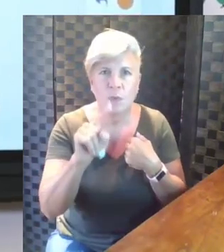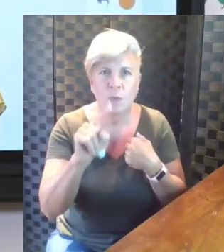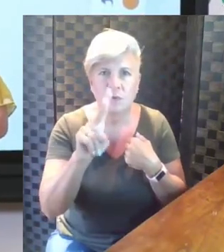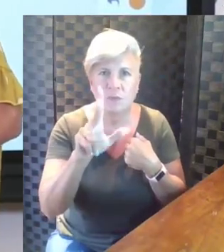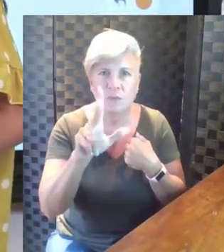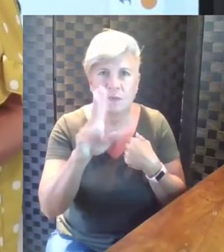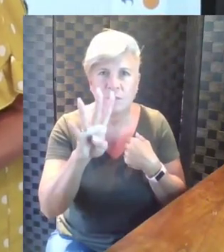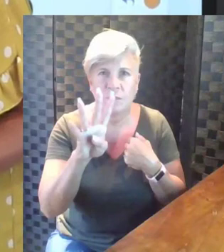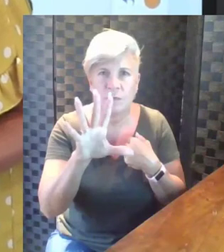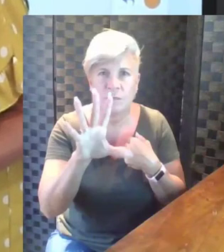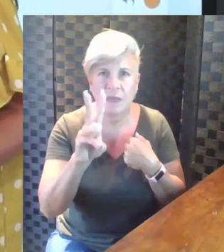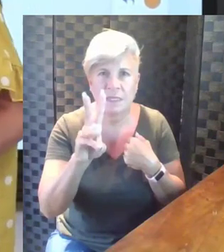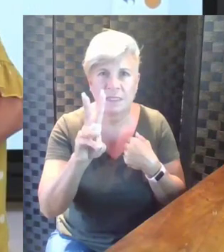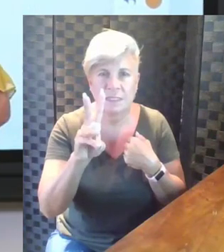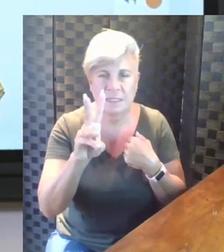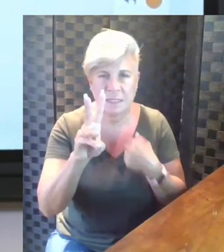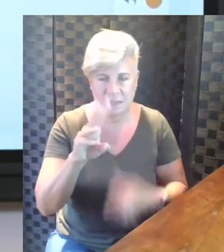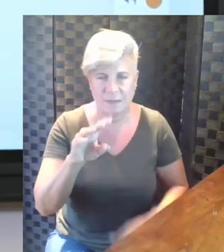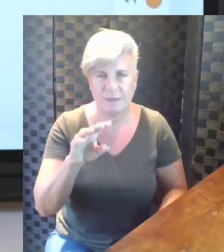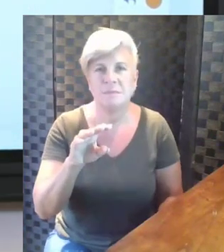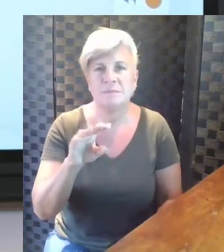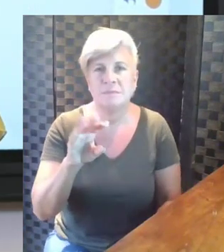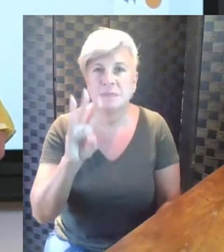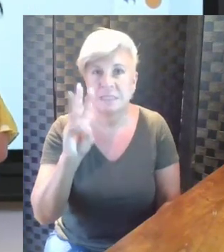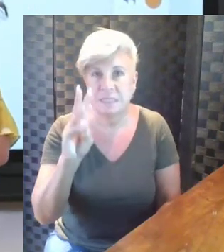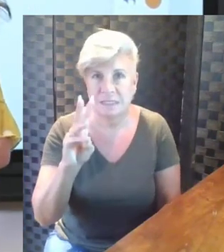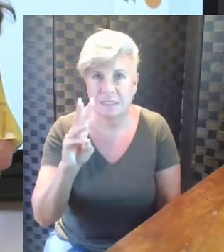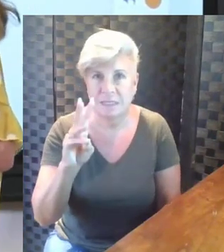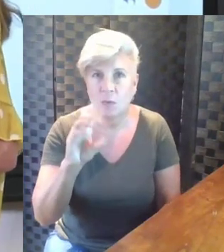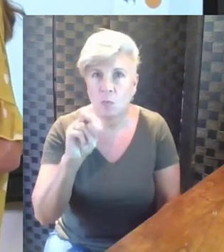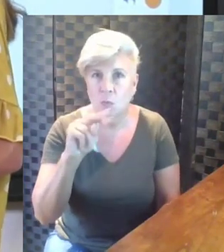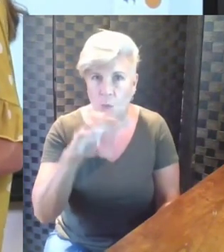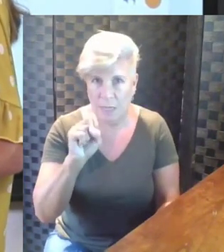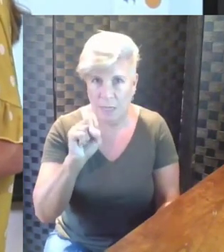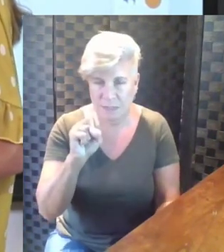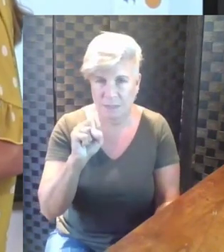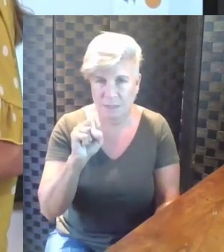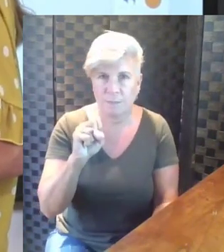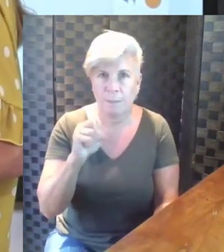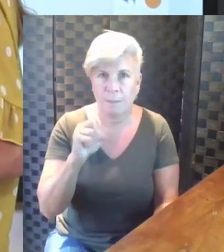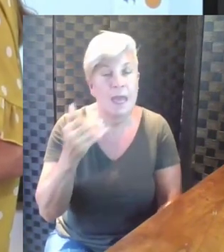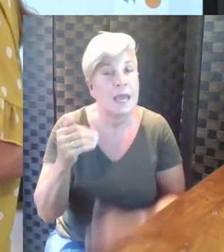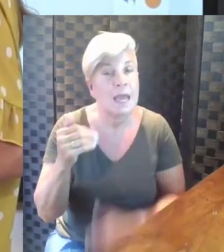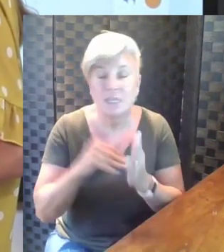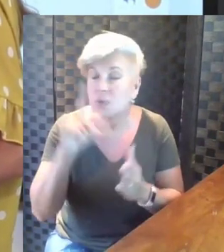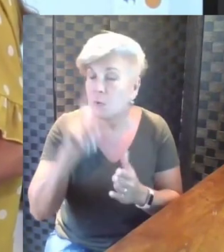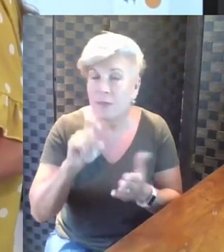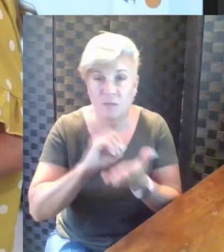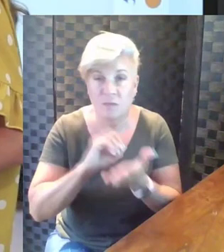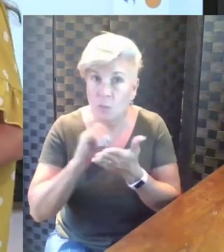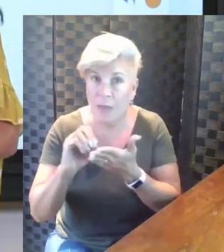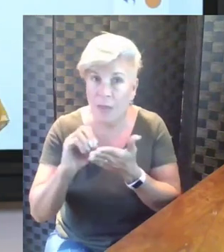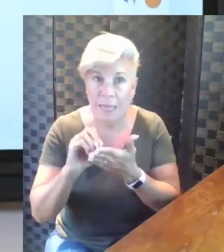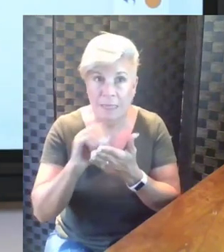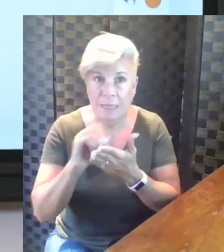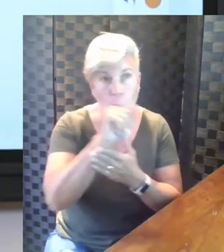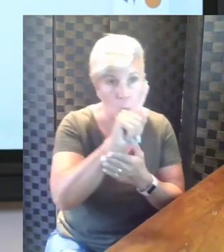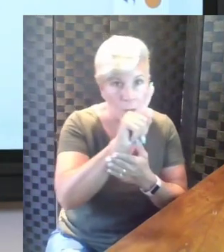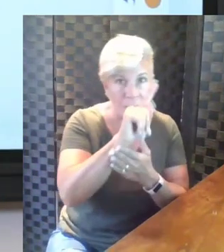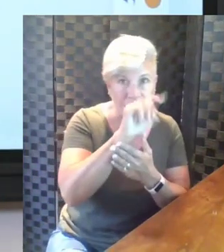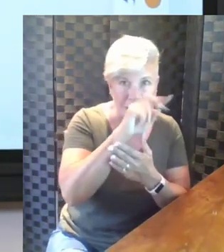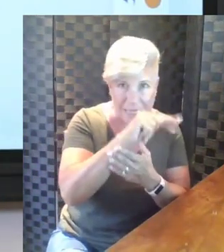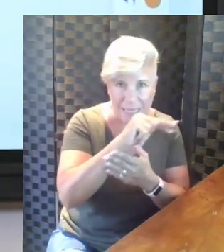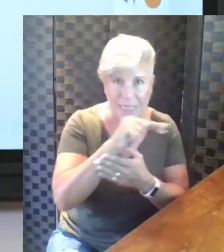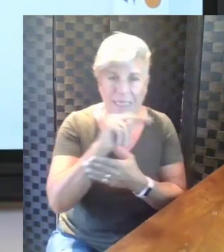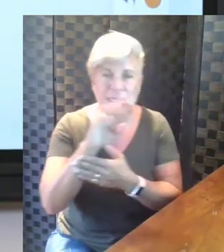6. 1, 2, 3, 4, 5, 6. So I'm going to put 6 ones. Now again, you don't have to write this out on the side. I just